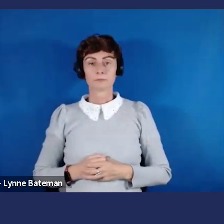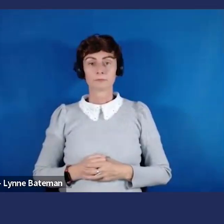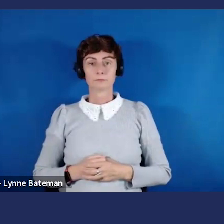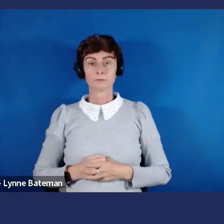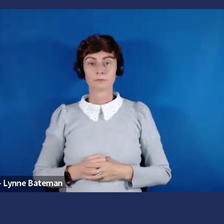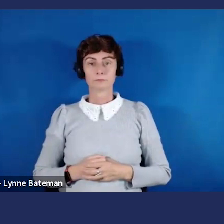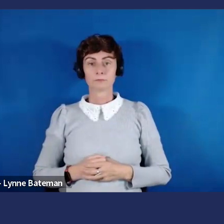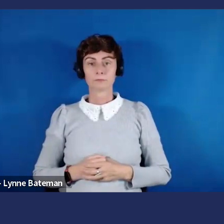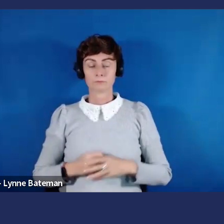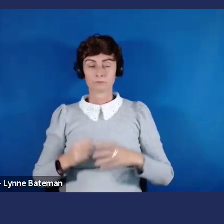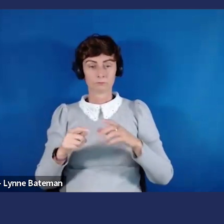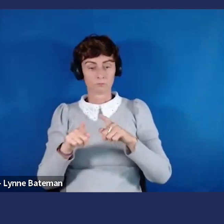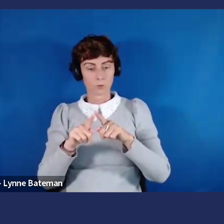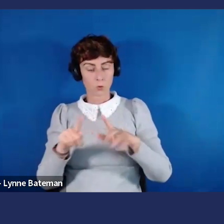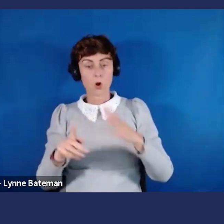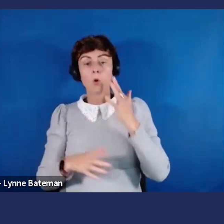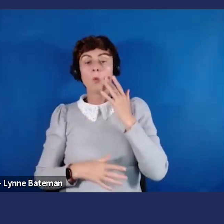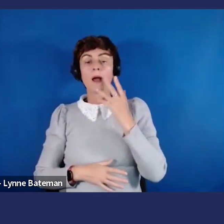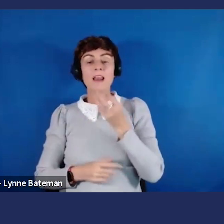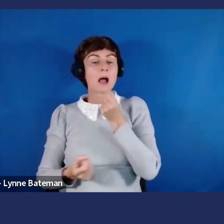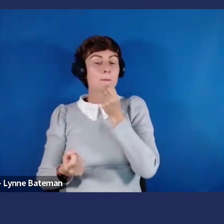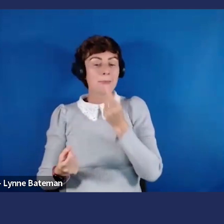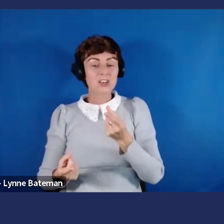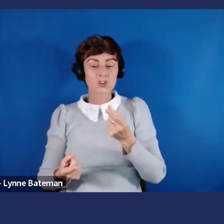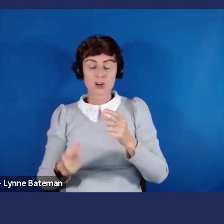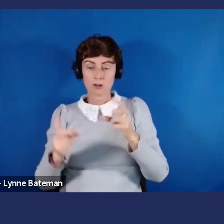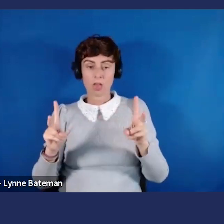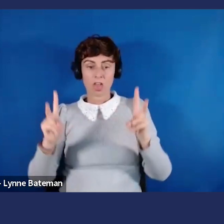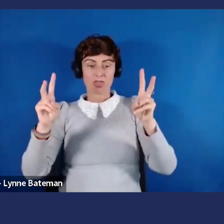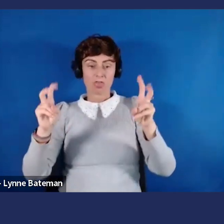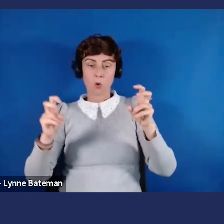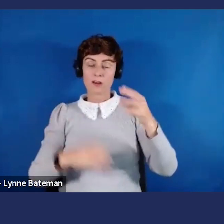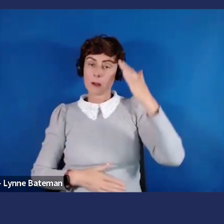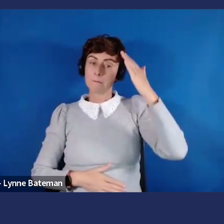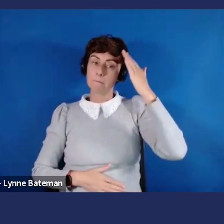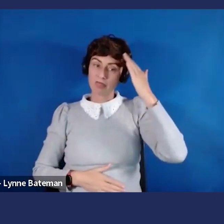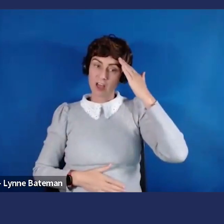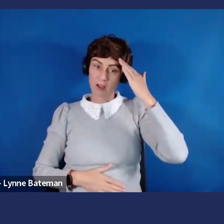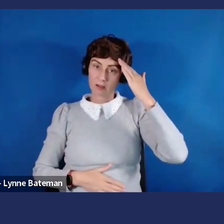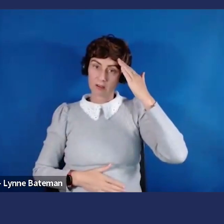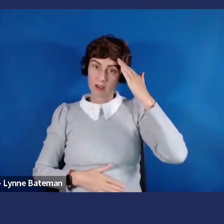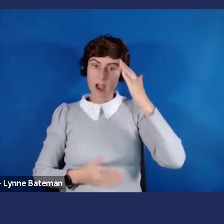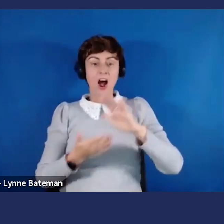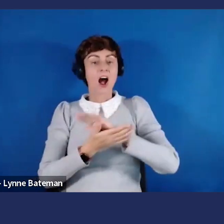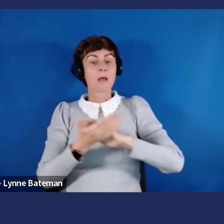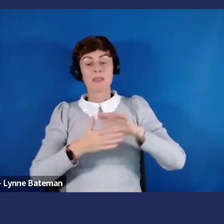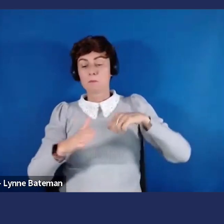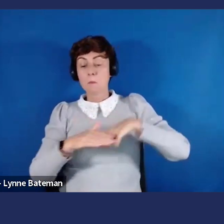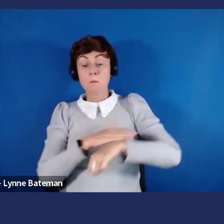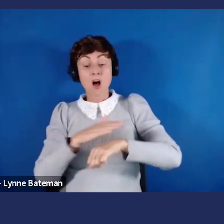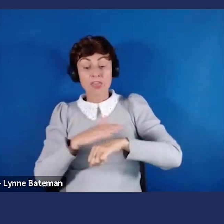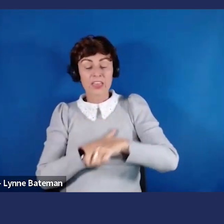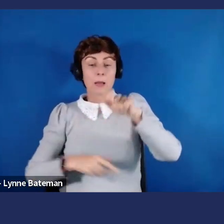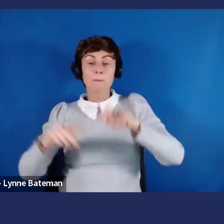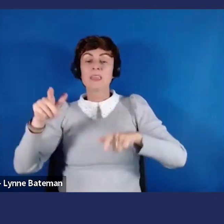and just to say that when I mention the term mothers, I'm referring and being inclusive to mothers and birthing people, bearing